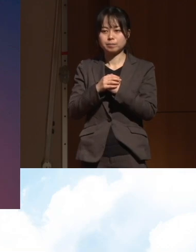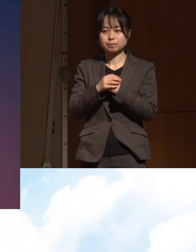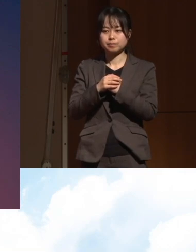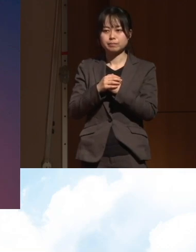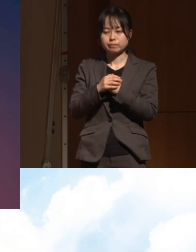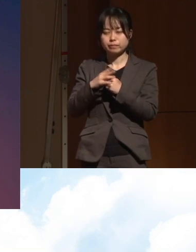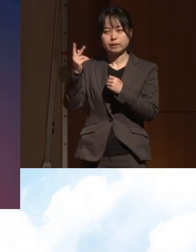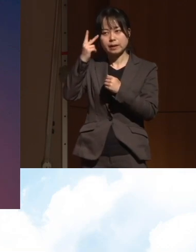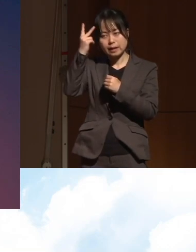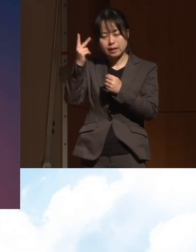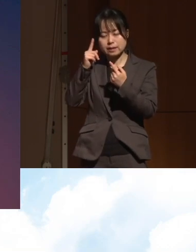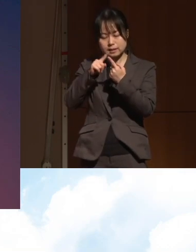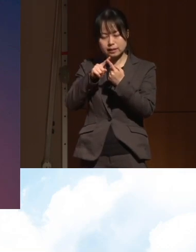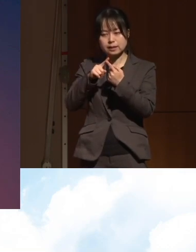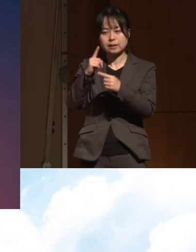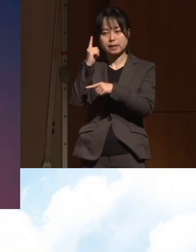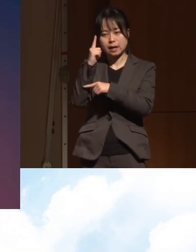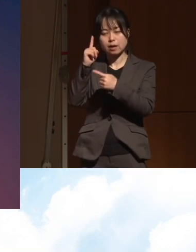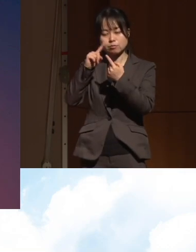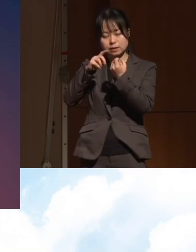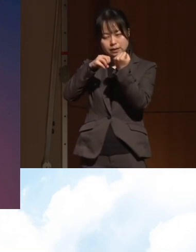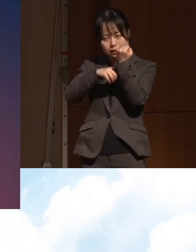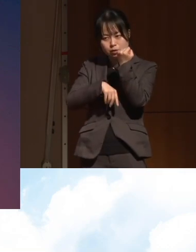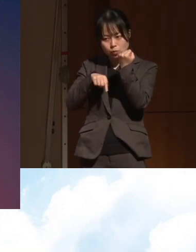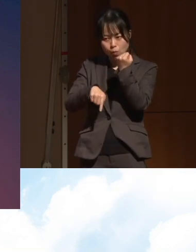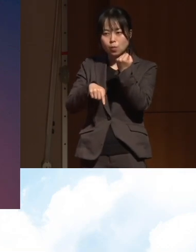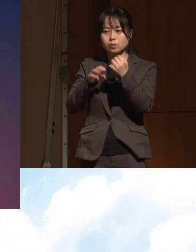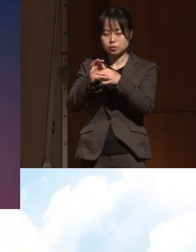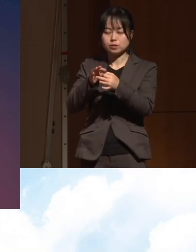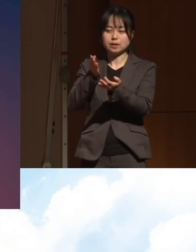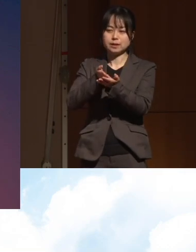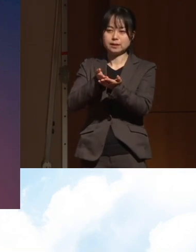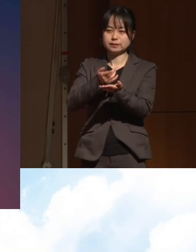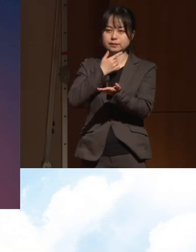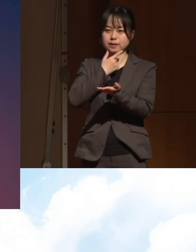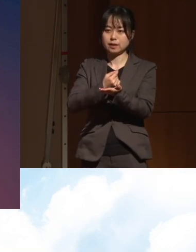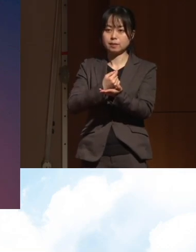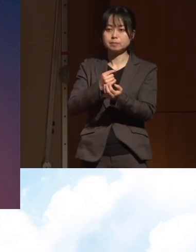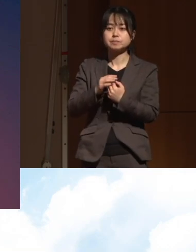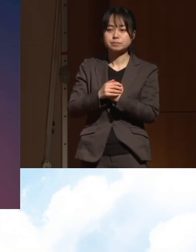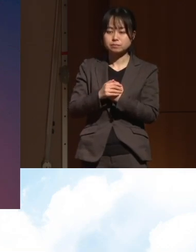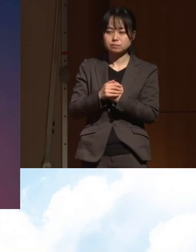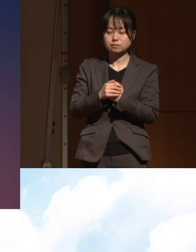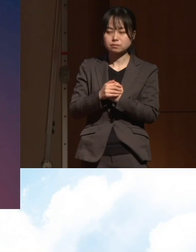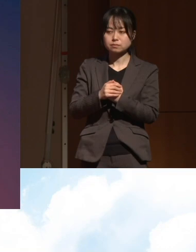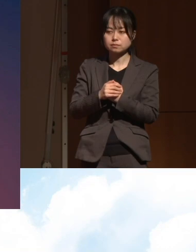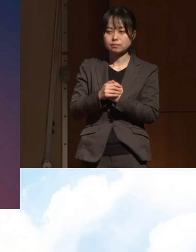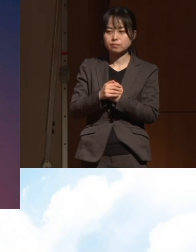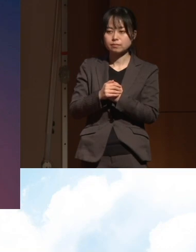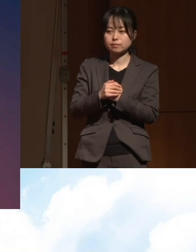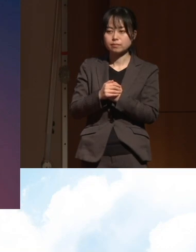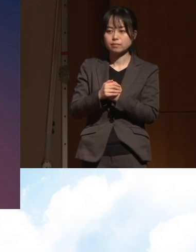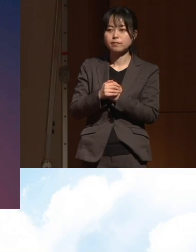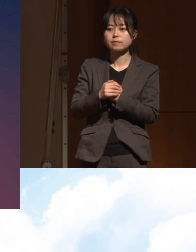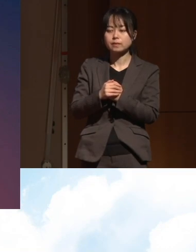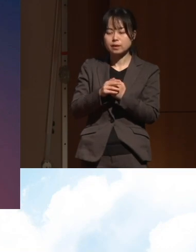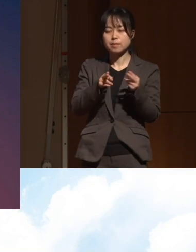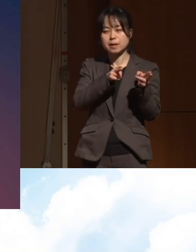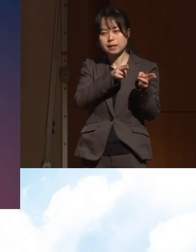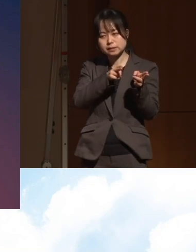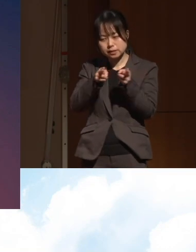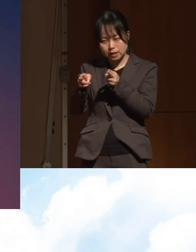of response. I think, Matana-san, you spent quite a bit of time talking about institutional arrangements and building